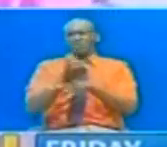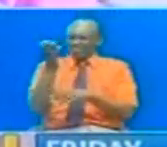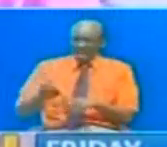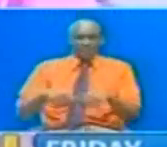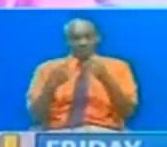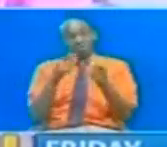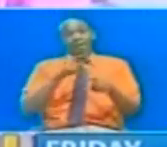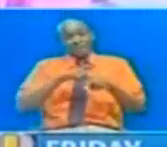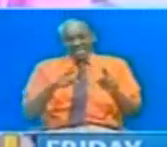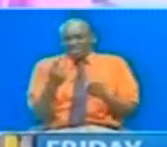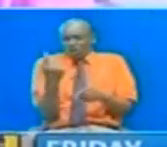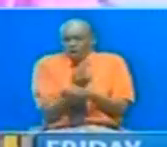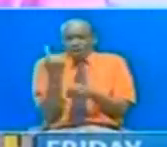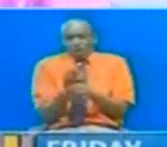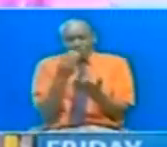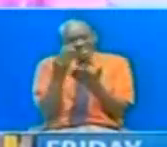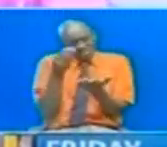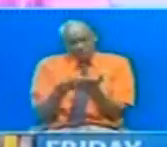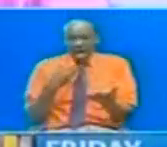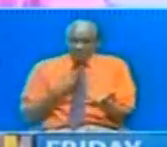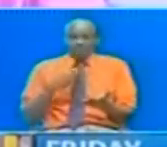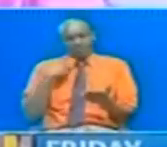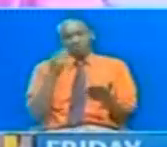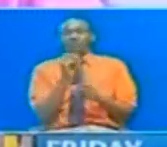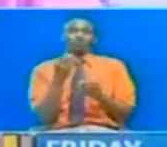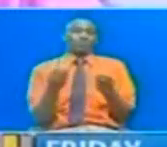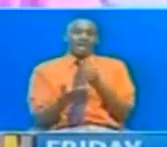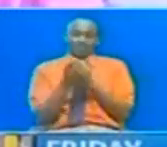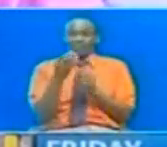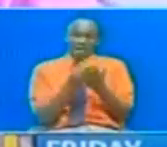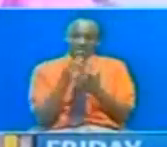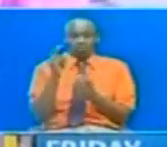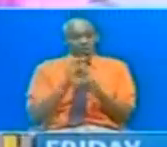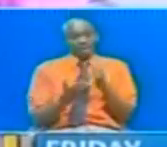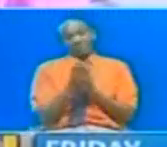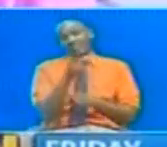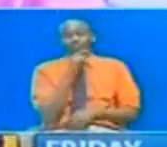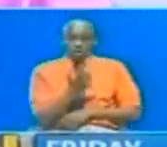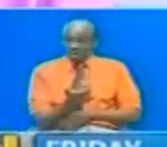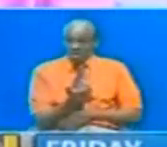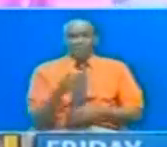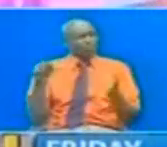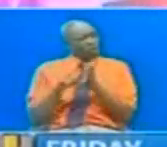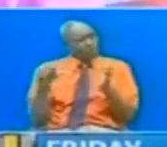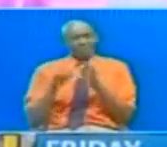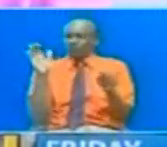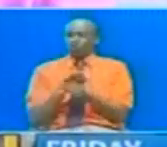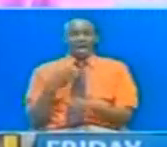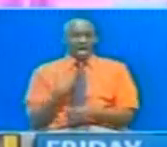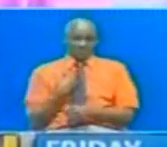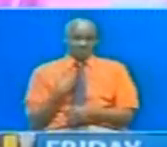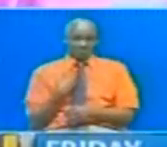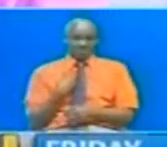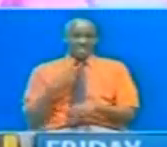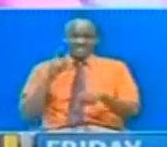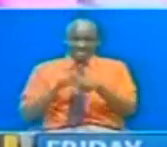senti kidogo nataka, itabidi ni vumili maisha. Kwa hivyo nimepitia shida, paka kiregeshu hapa